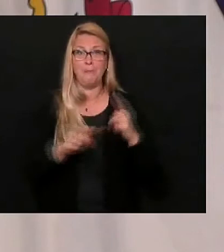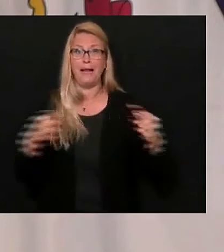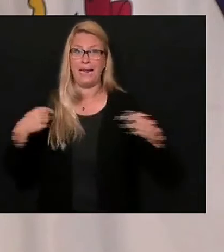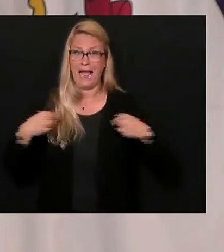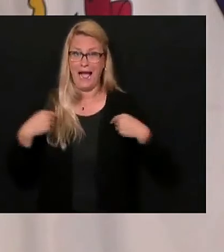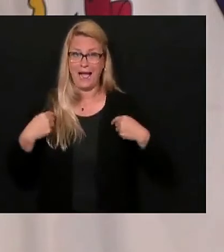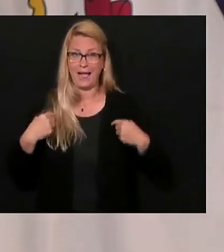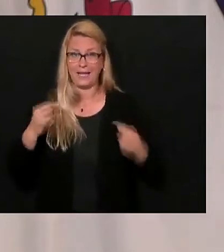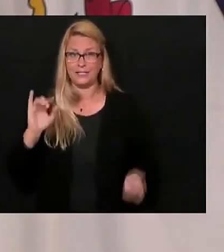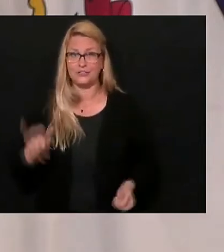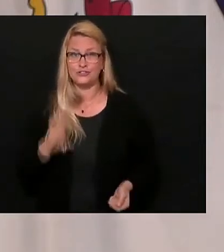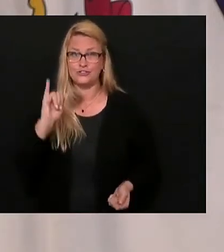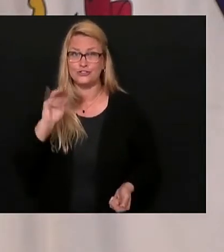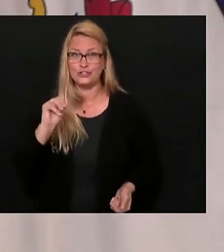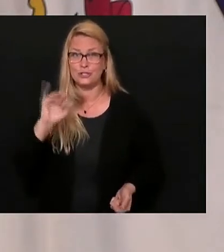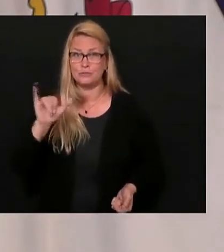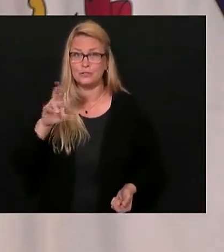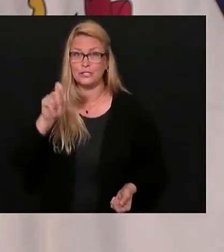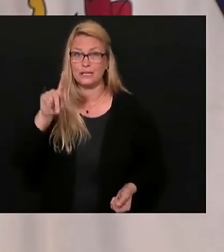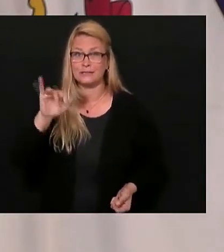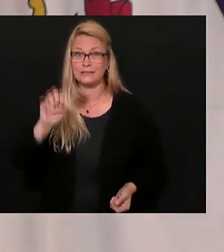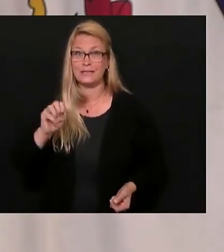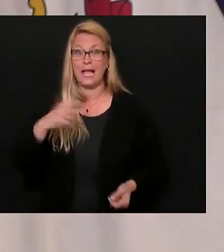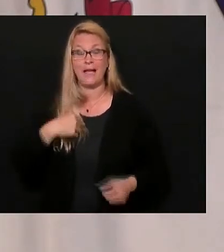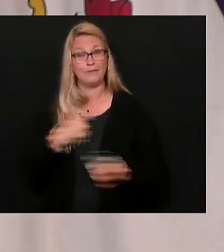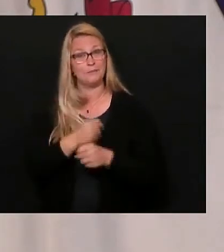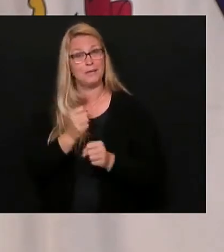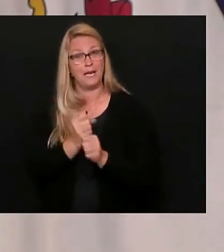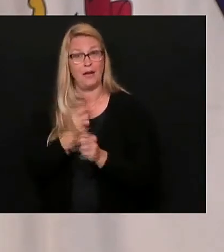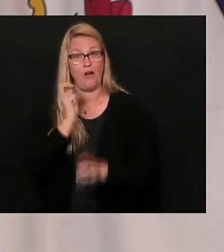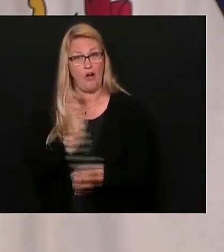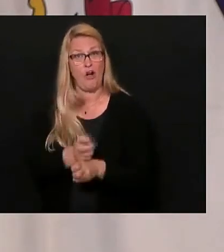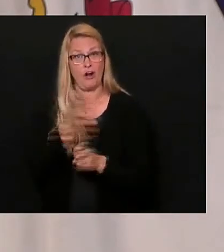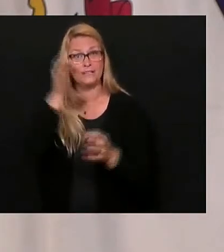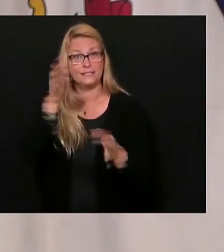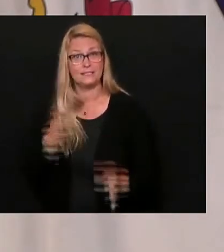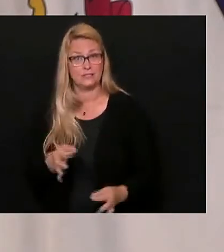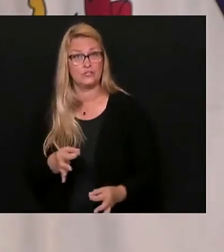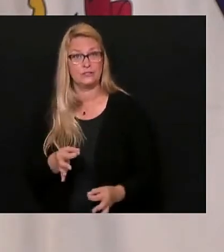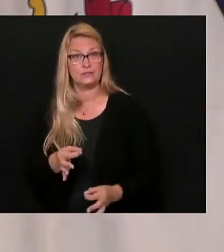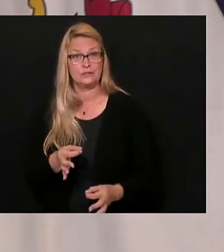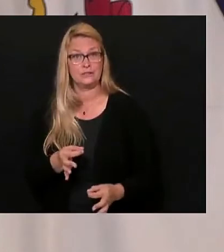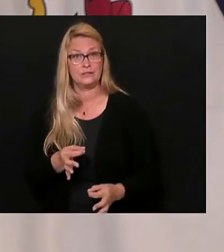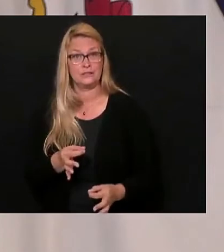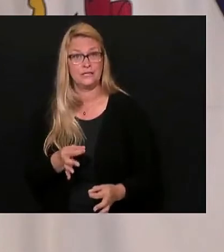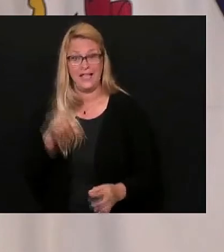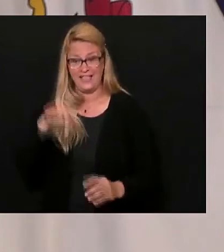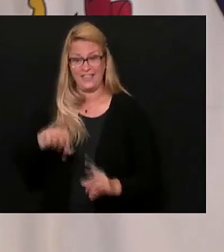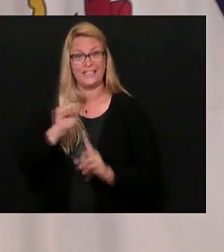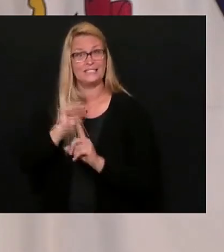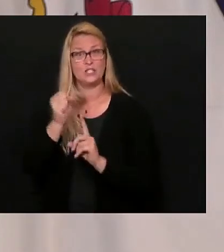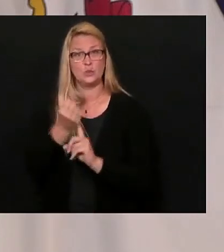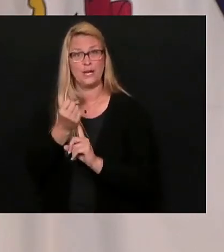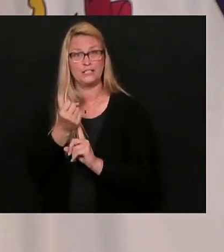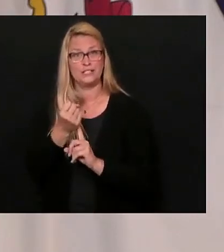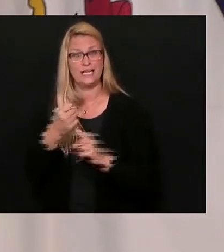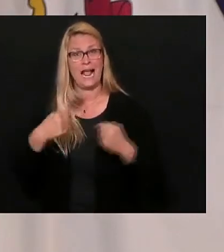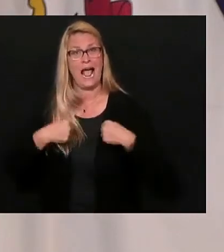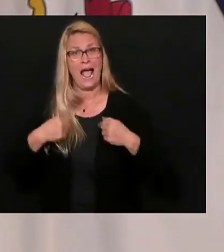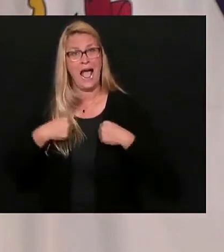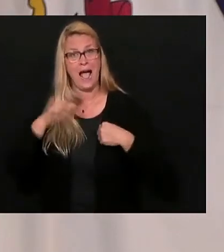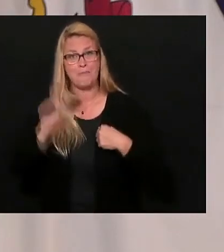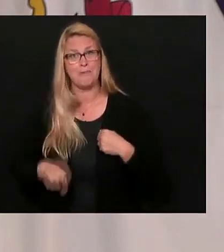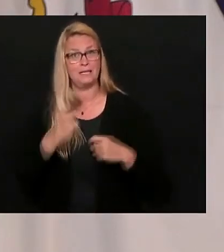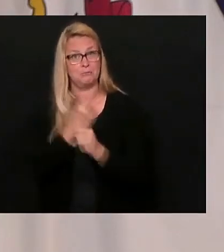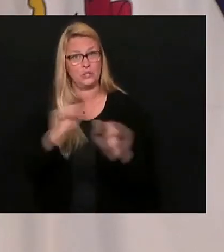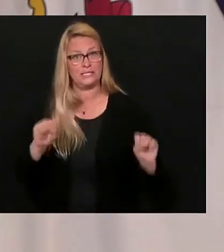really tough calls and tough decisions. And really, in this situation, Jim Justice has got to protect us in